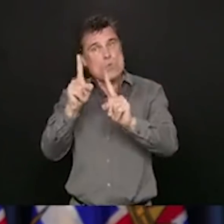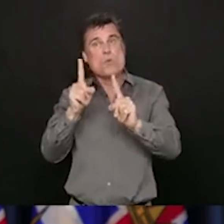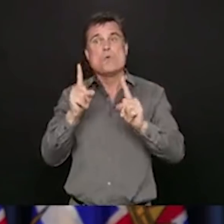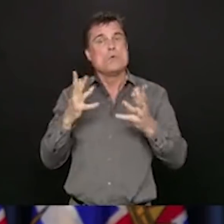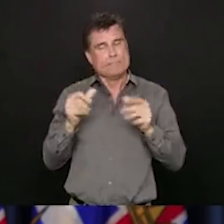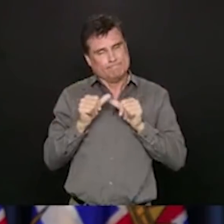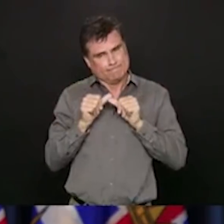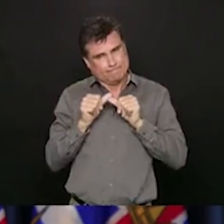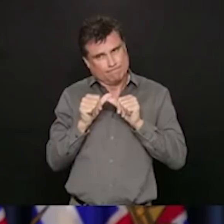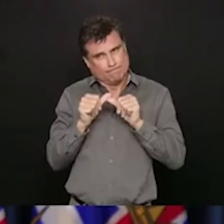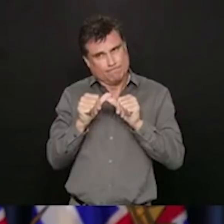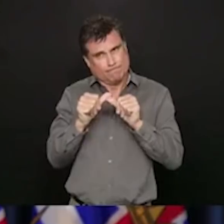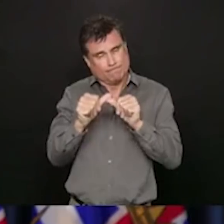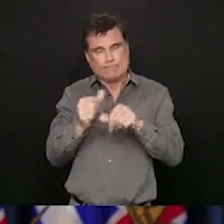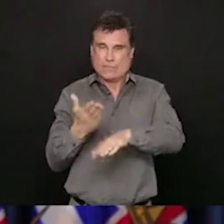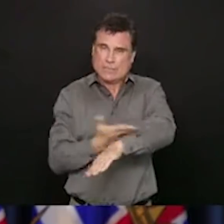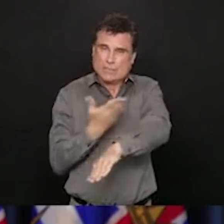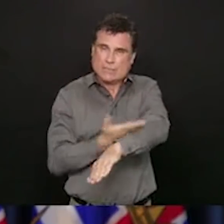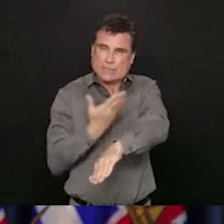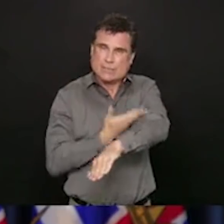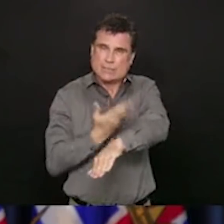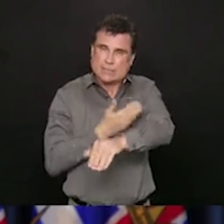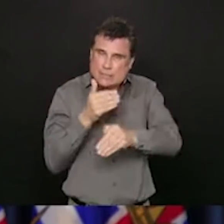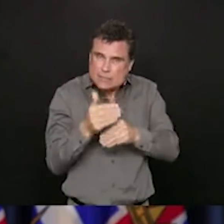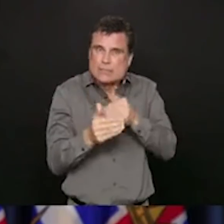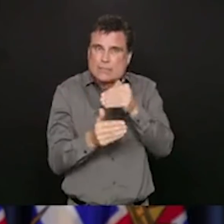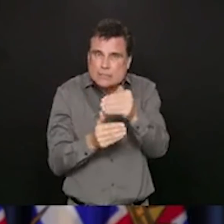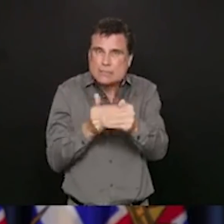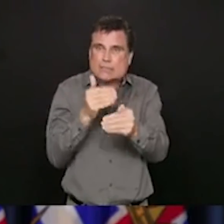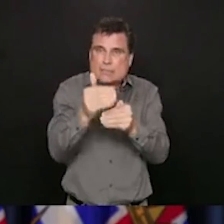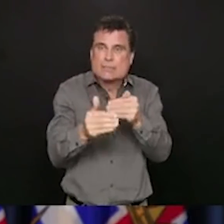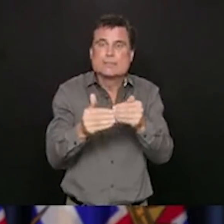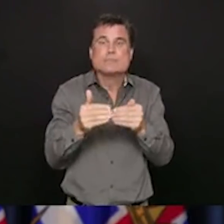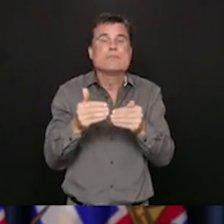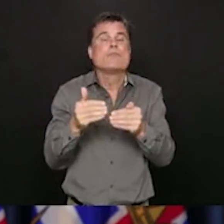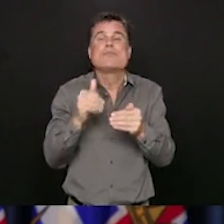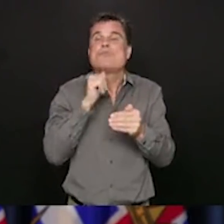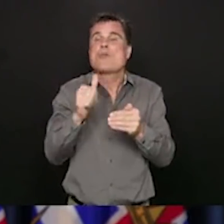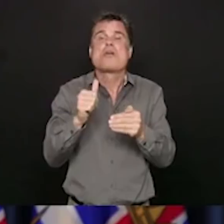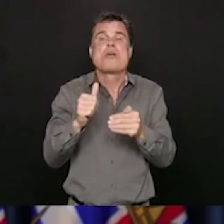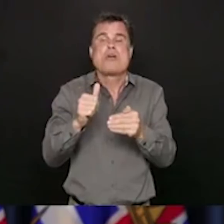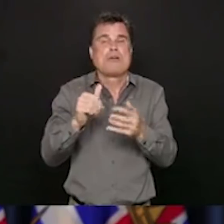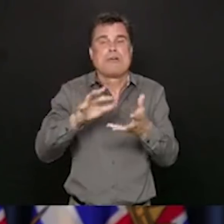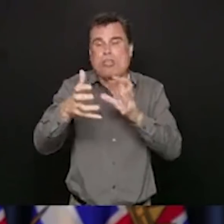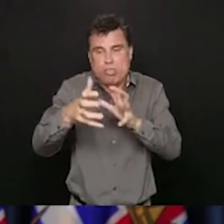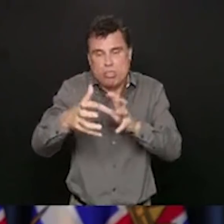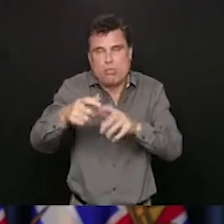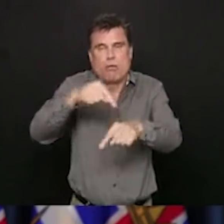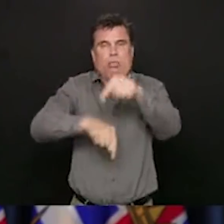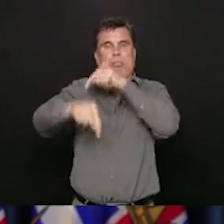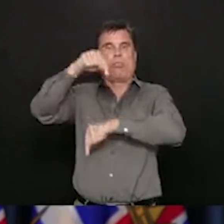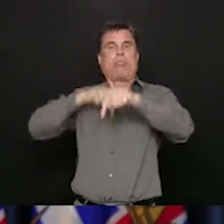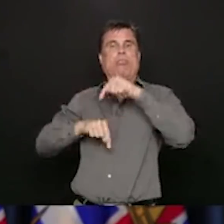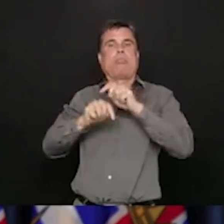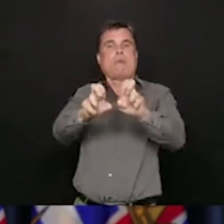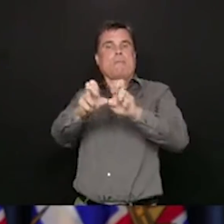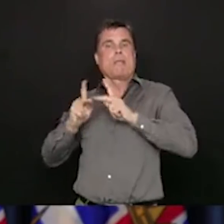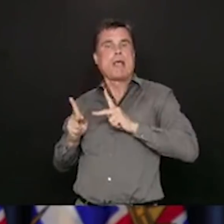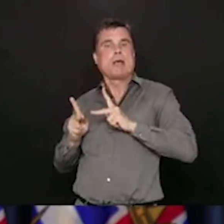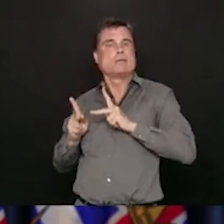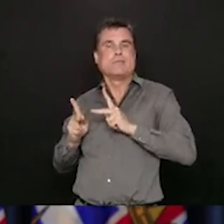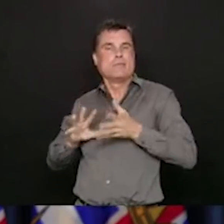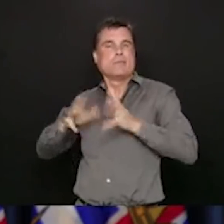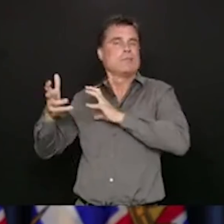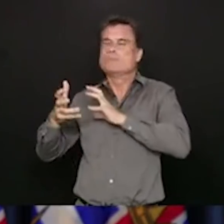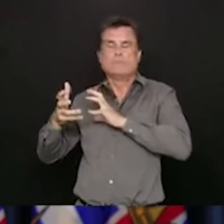so hard fought for over the past month and a half. So what will the new normal look like? It'll be guided, of course, by